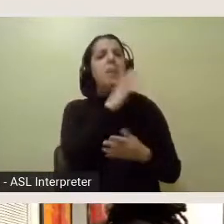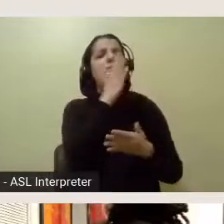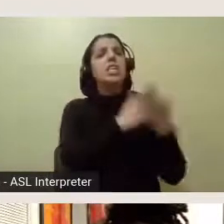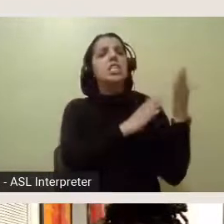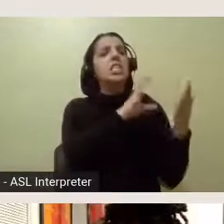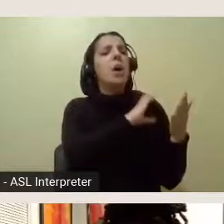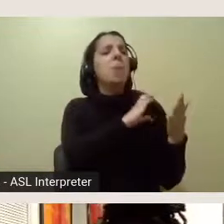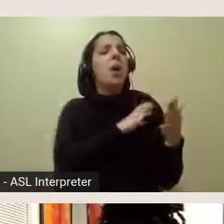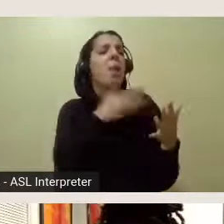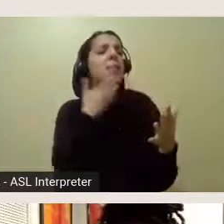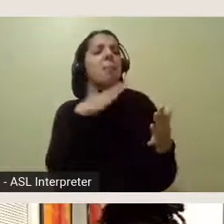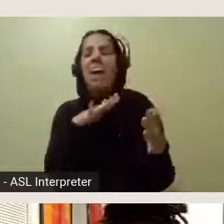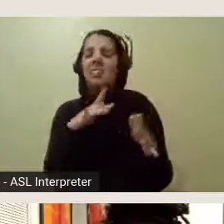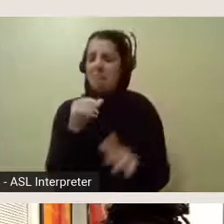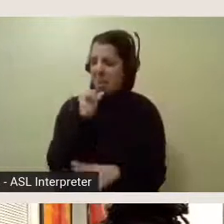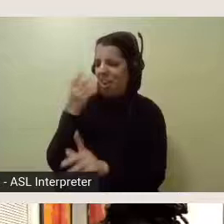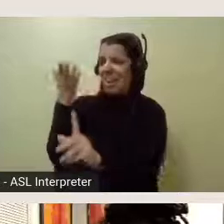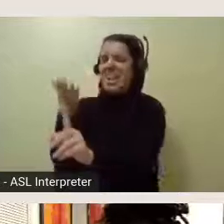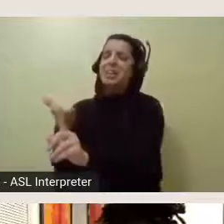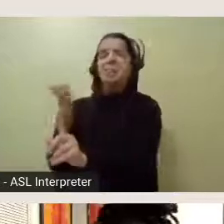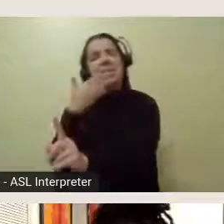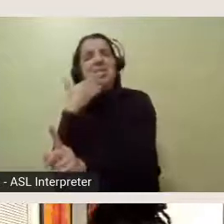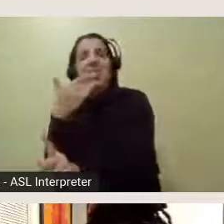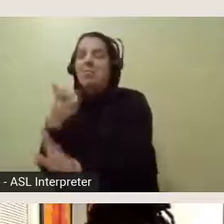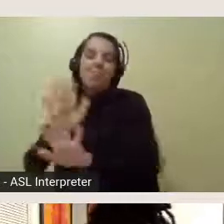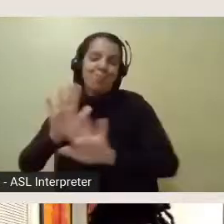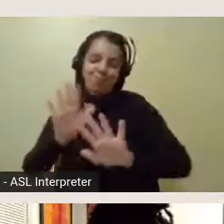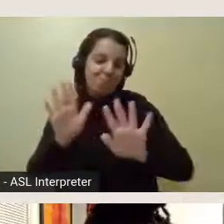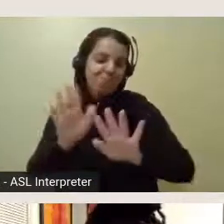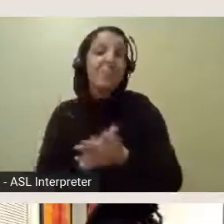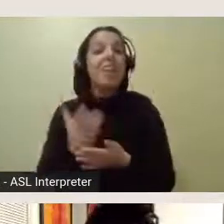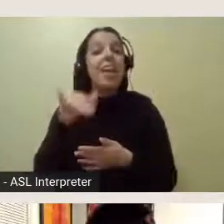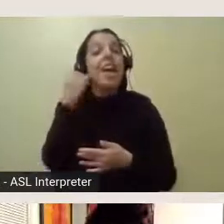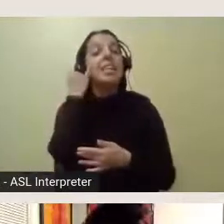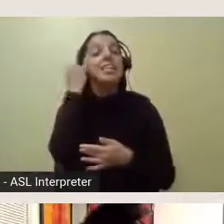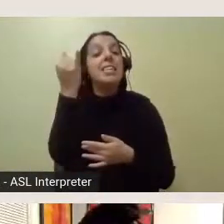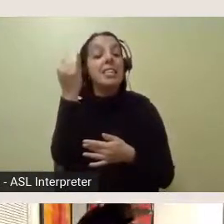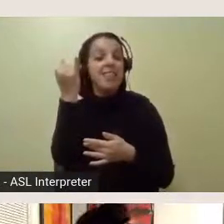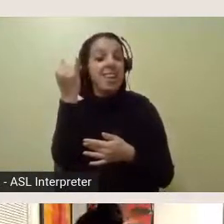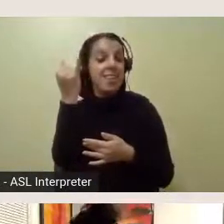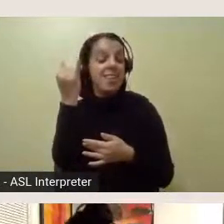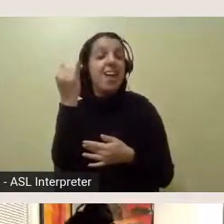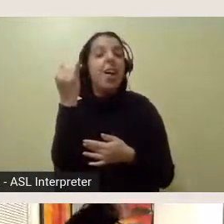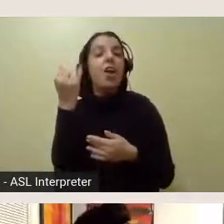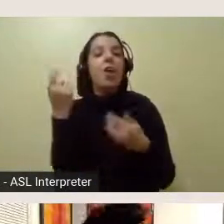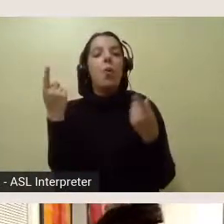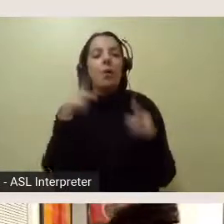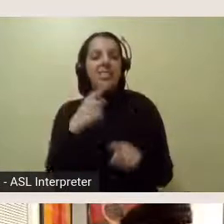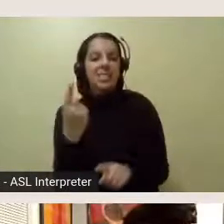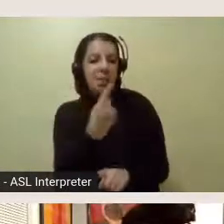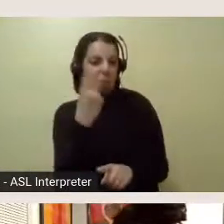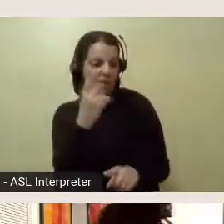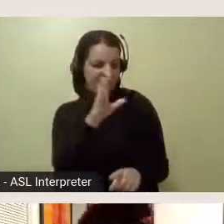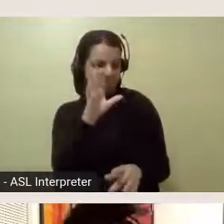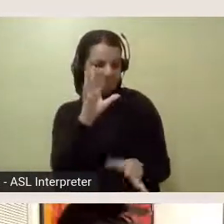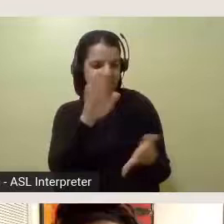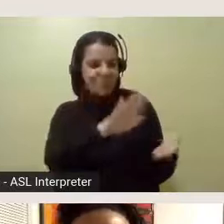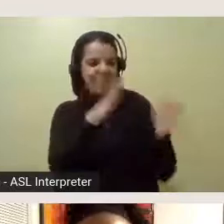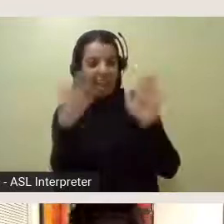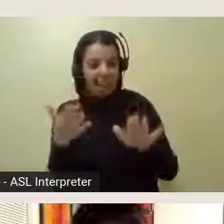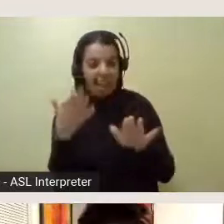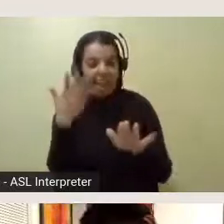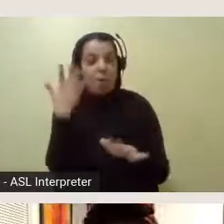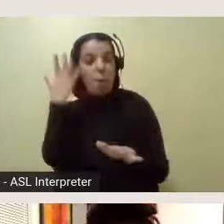but not this. This is so this idea always, whenever there is a fatality at the hands of the police, is that